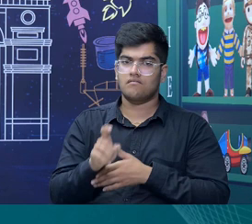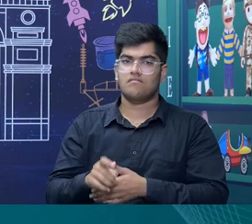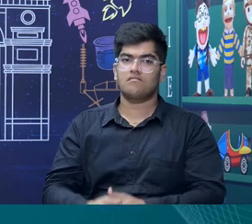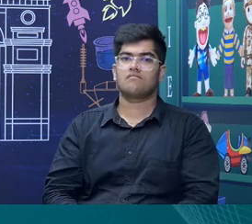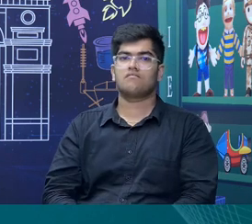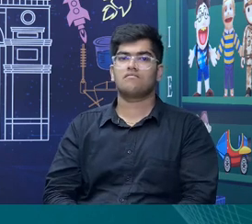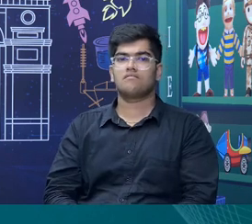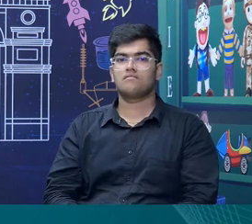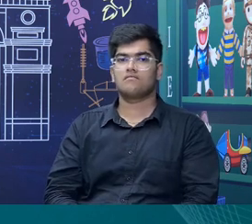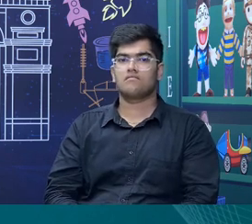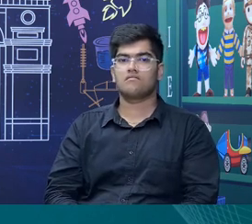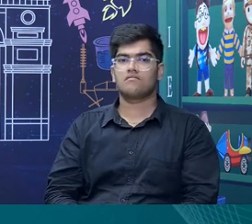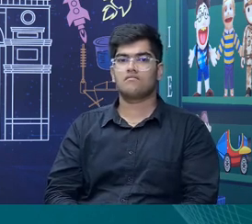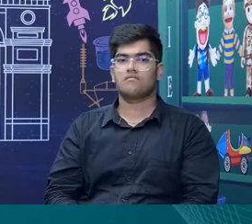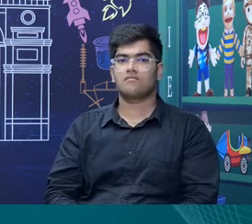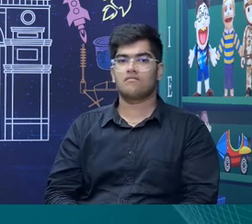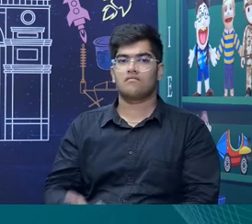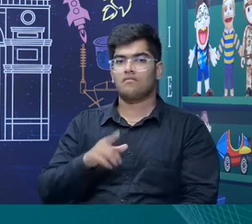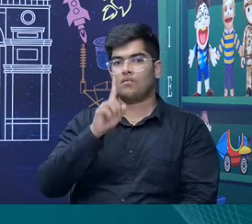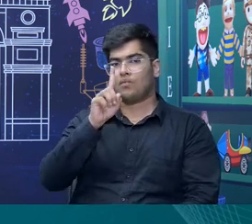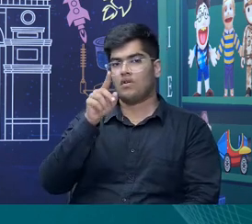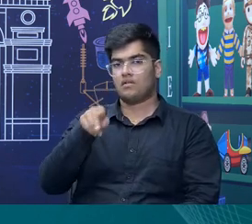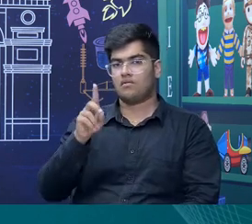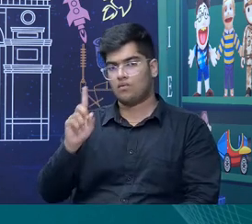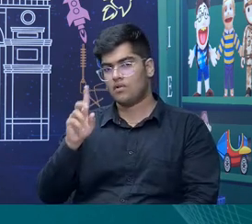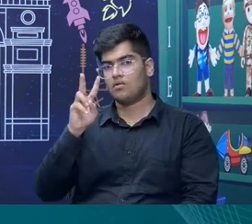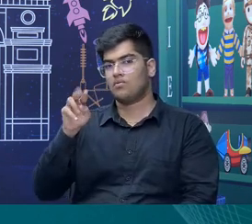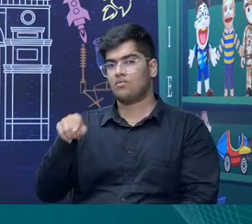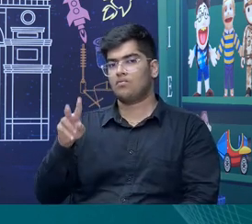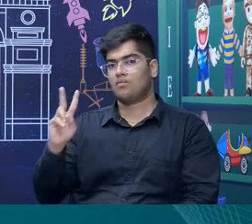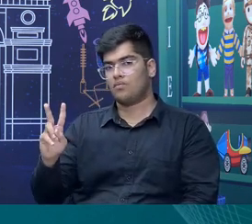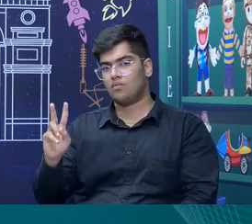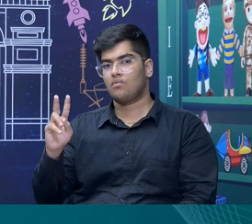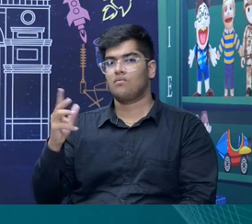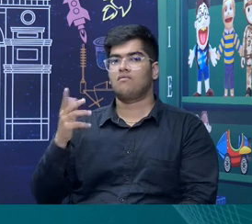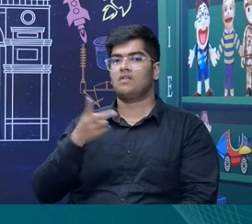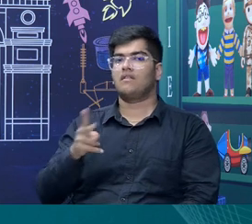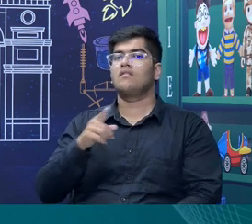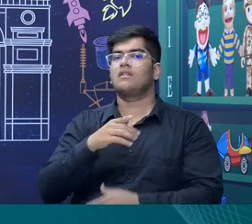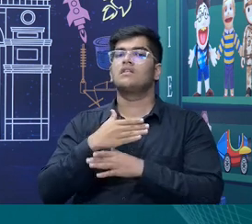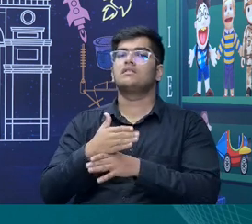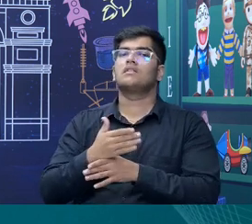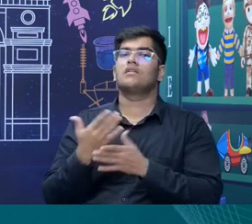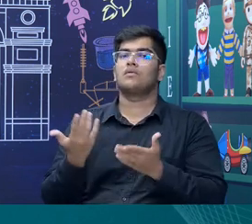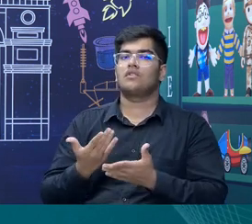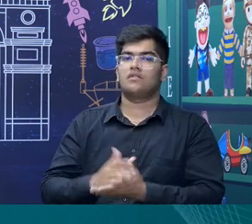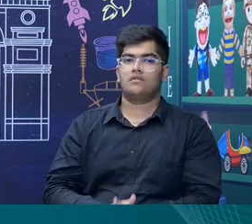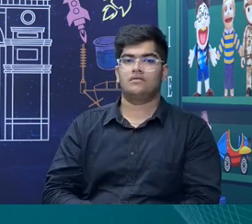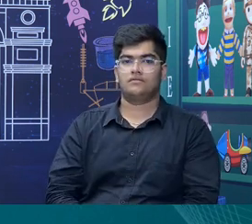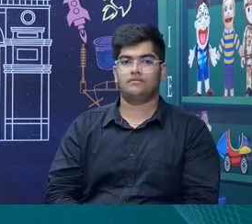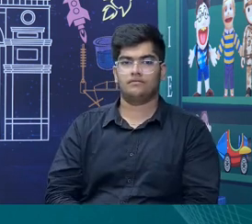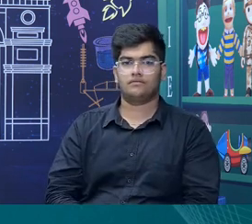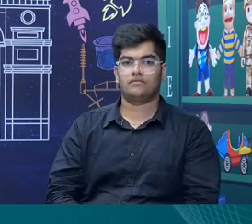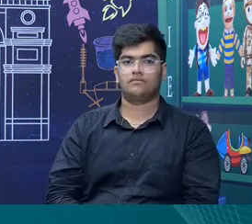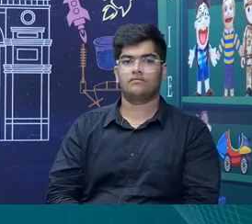one is to one two is to one three is to two or one is to two out of these four options which is